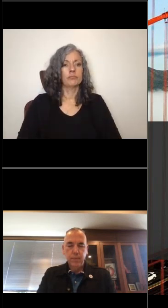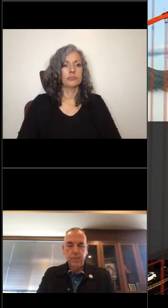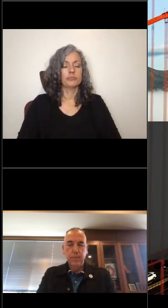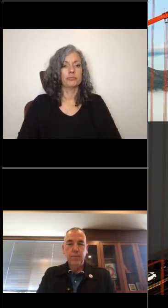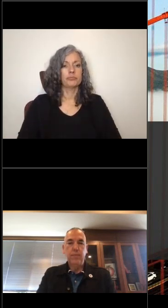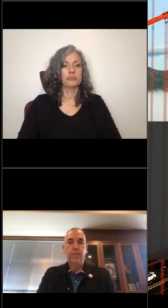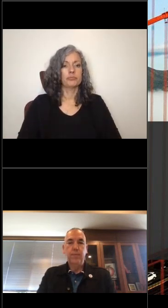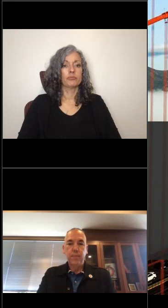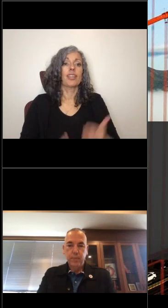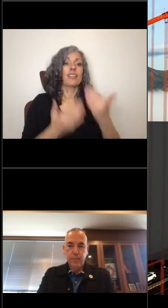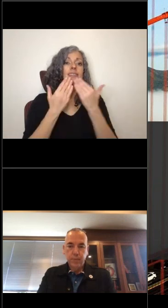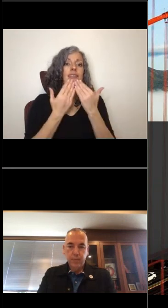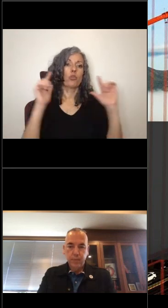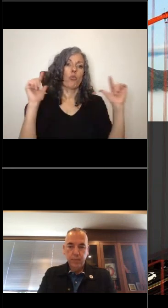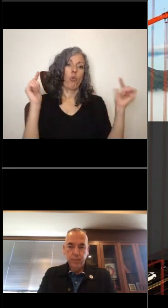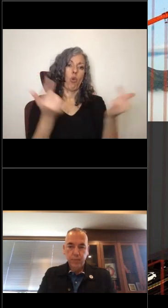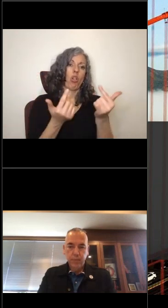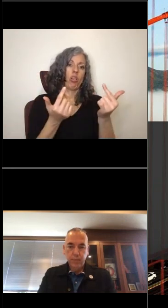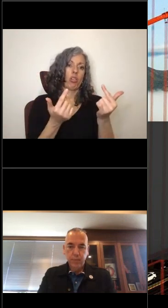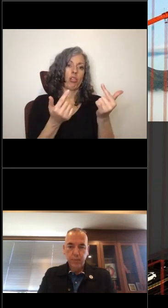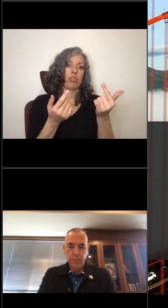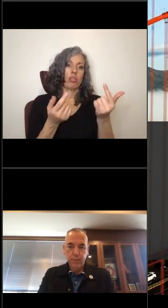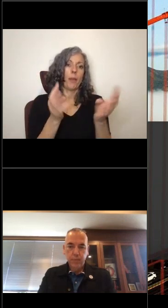Thank you very much. And with that, our meeting is adjourned.